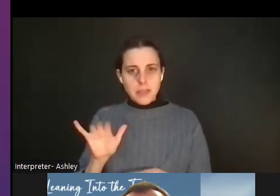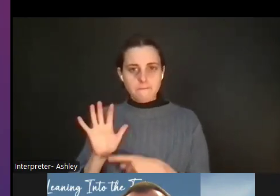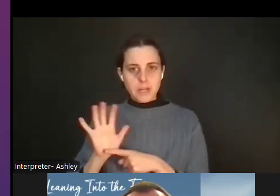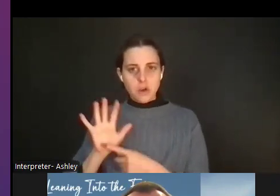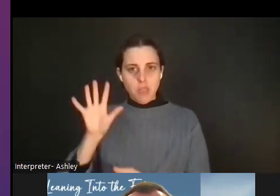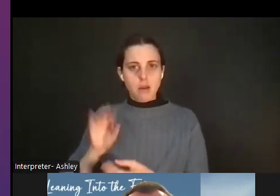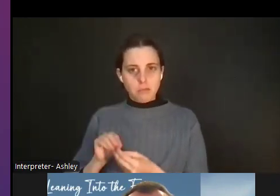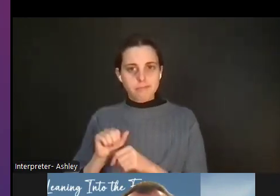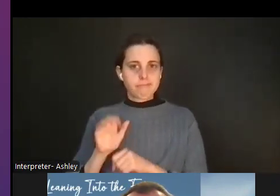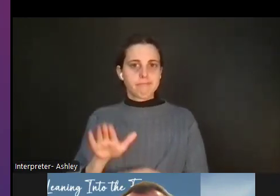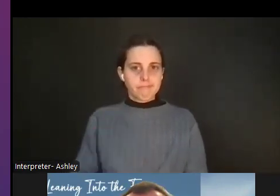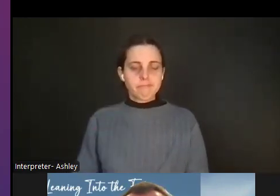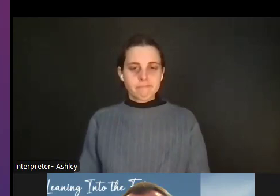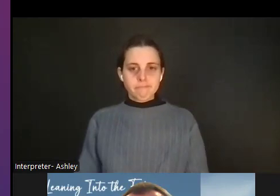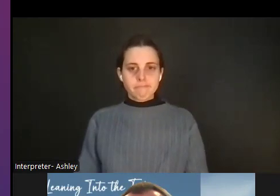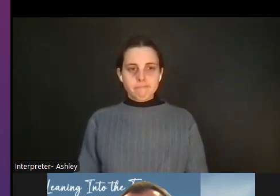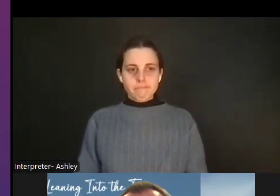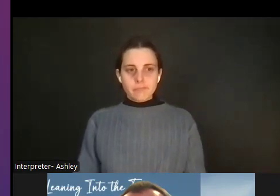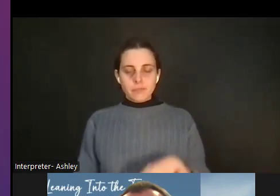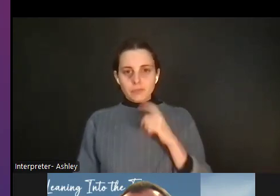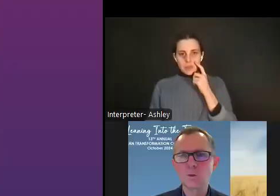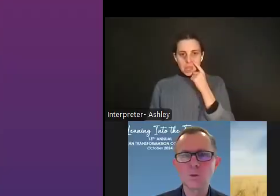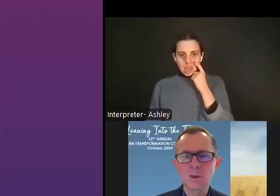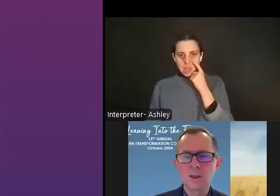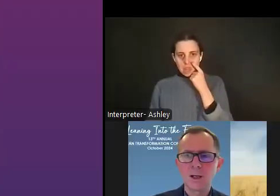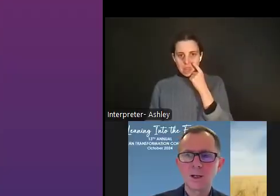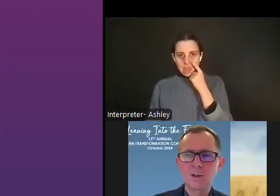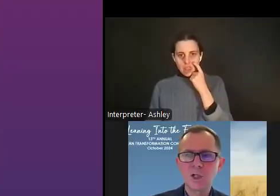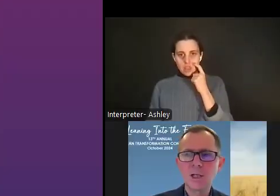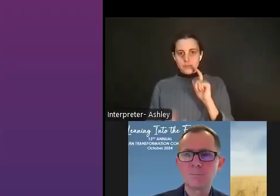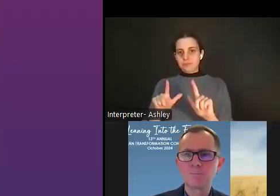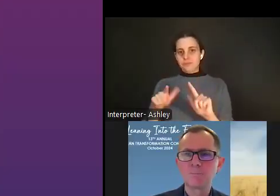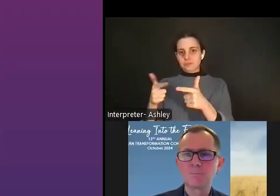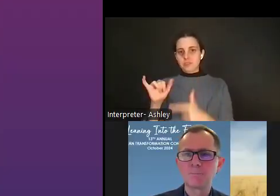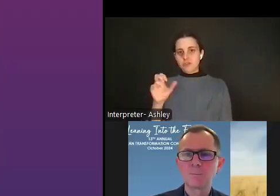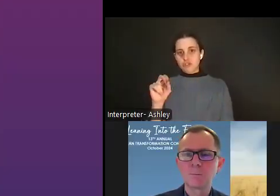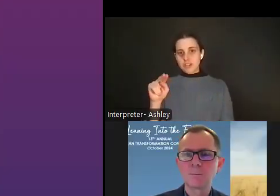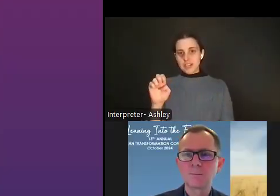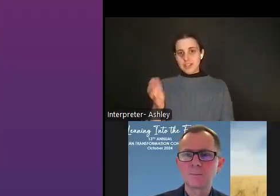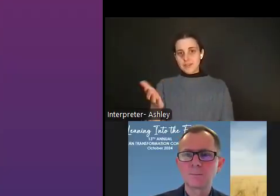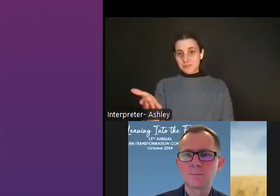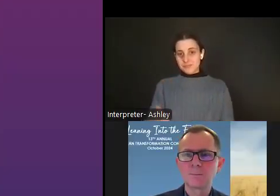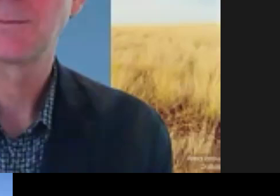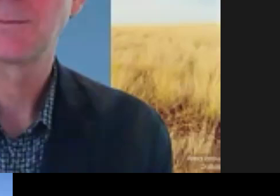You'll see the catalog of our modules. And I'll turn it back to Jeannie.